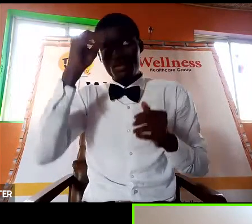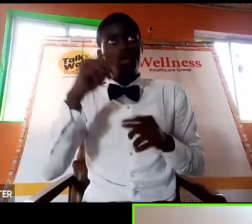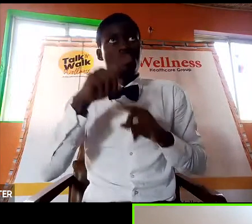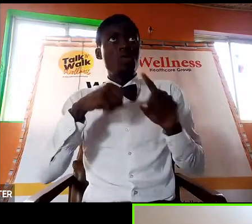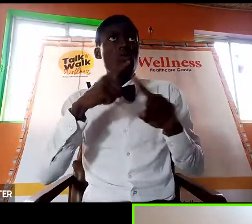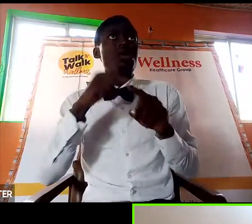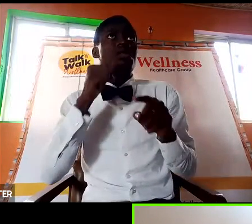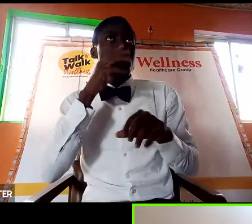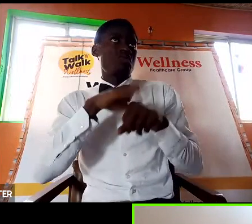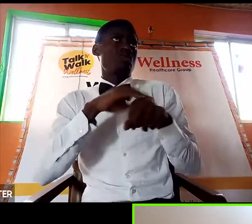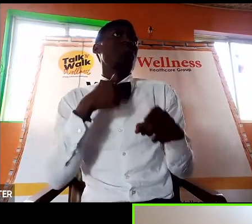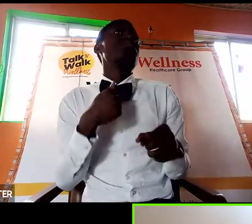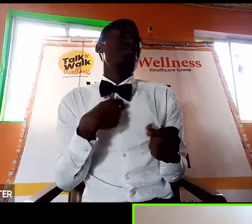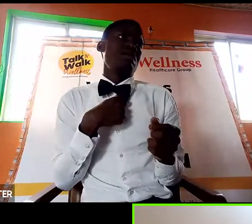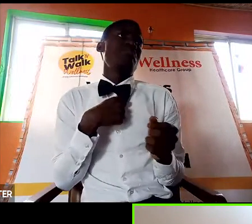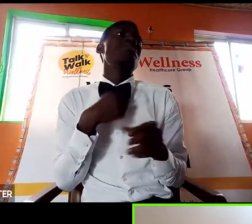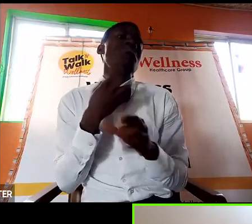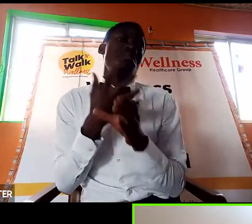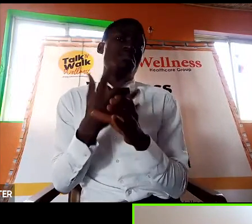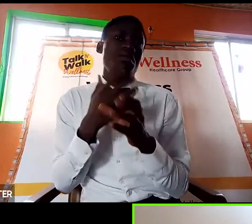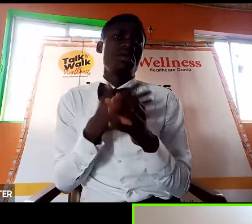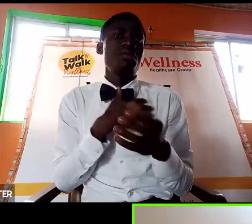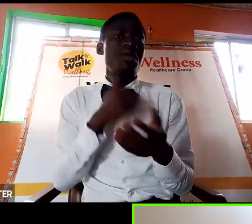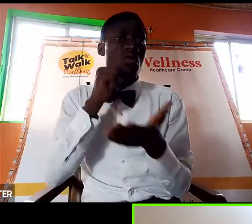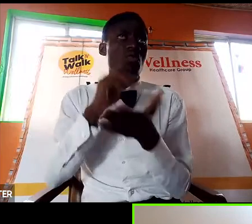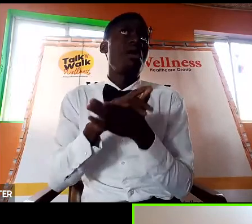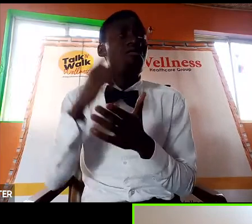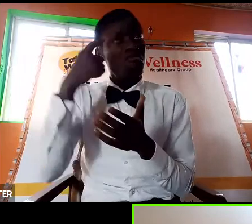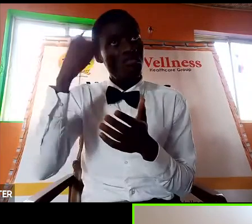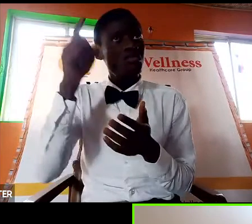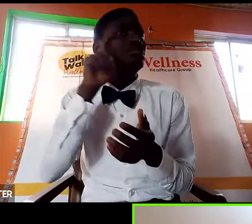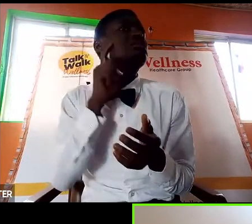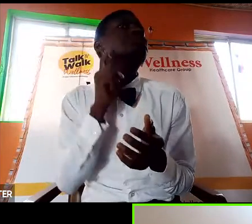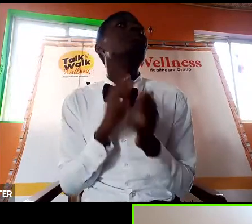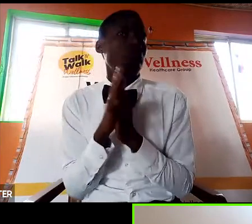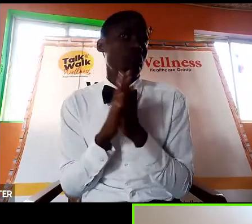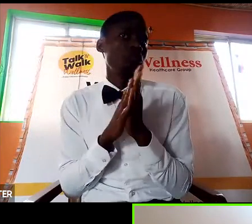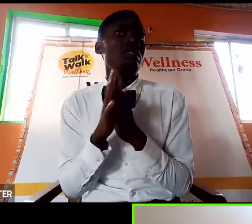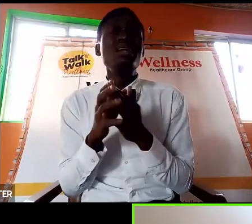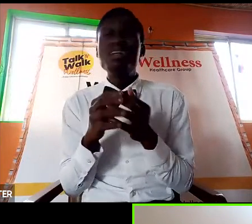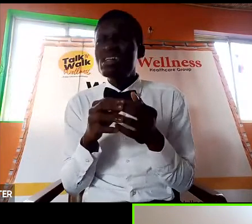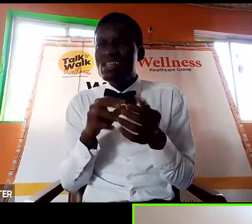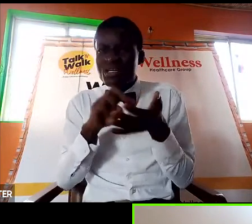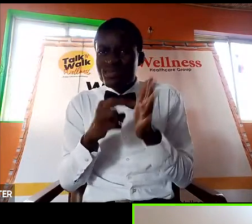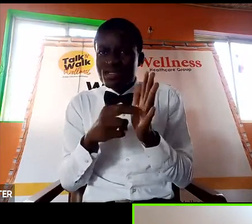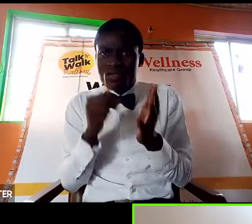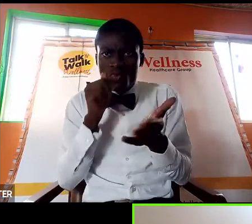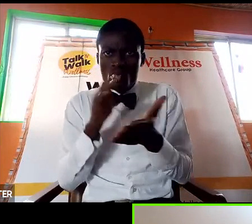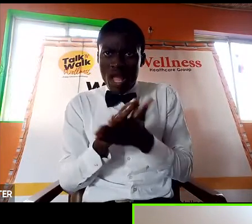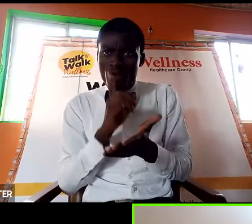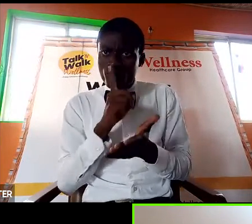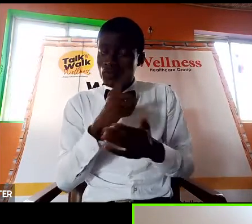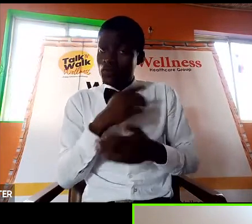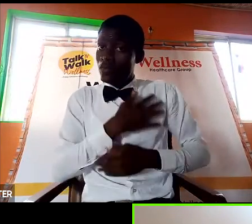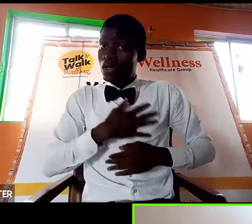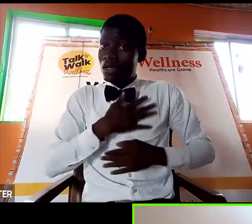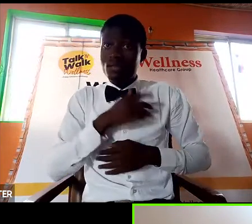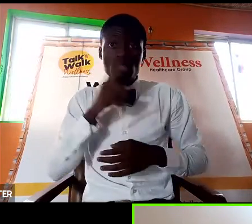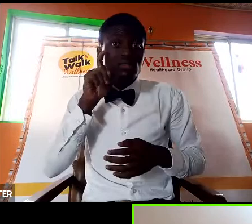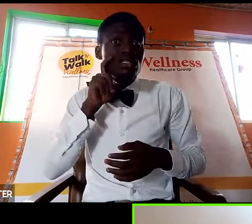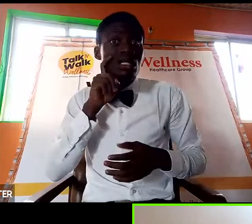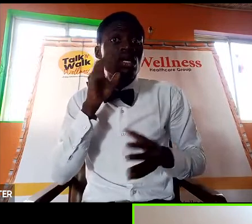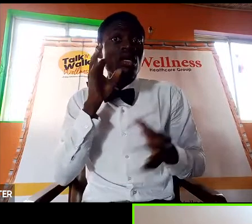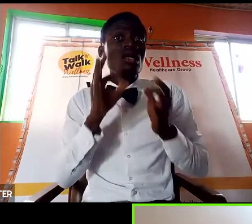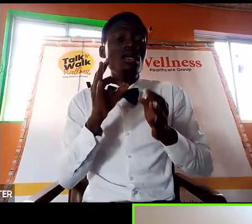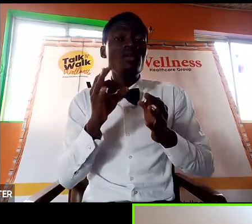like, are you sure she's enjoying it? Are you sure she actually knows what she's missing? Because if she doesn't know, she will not look forward to it. So